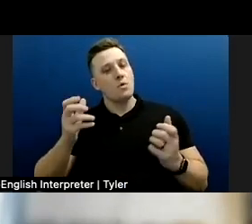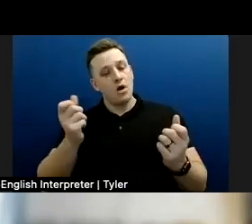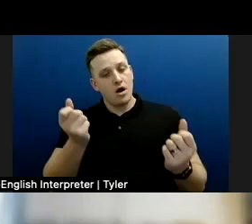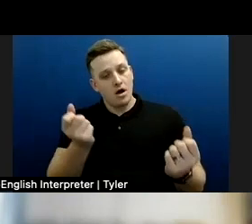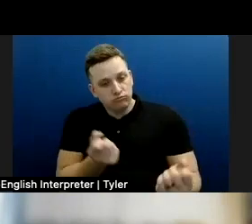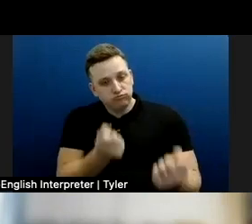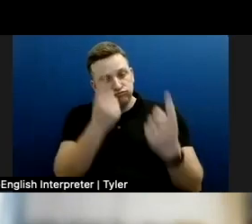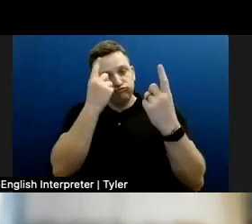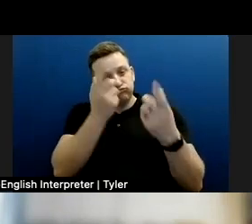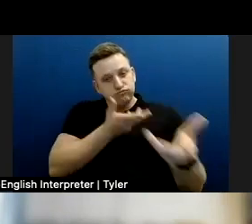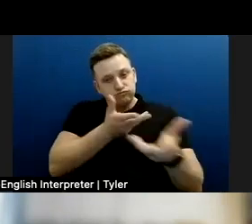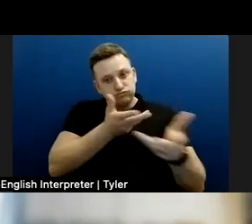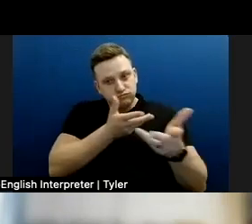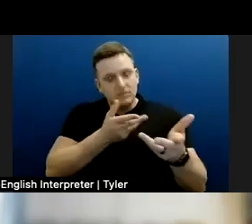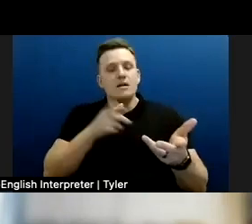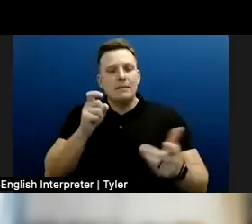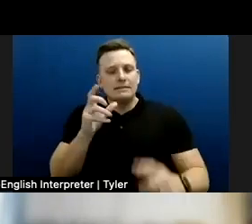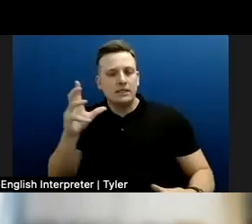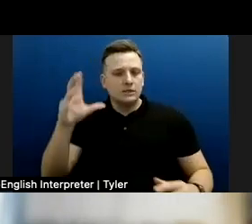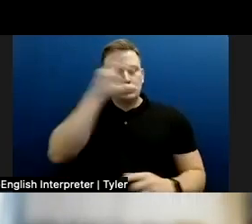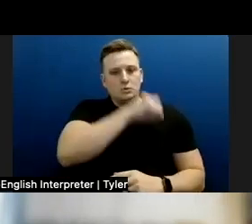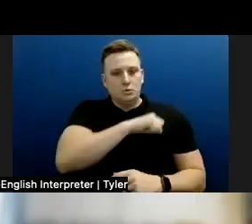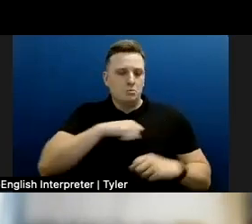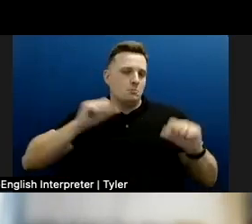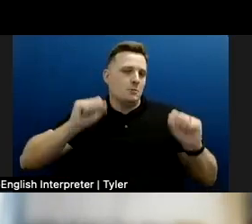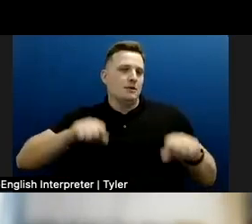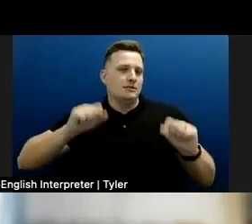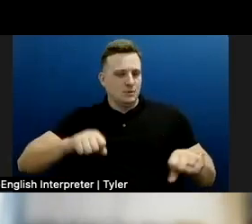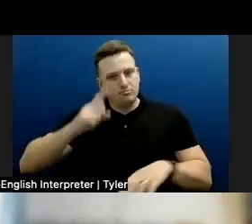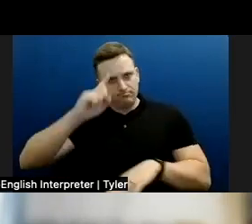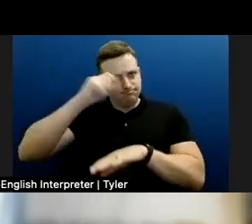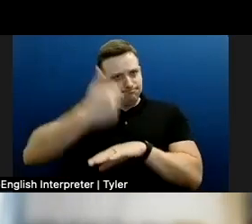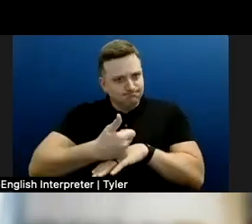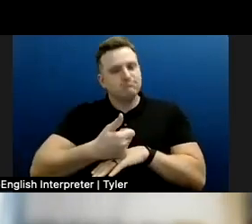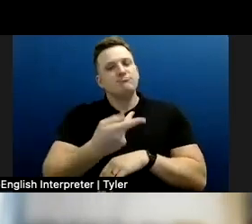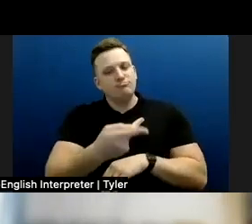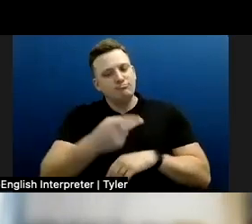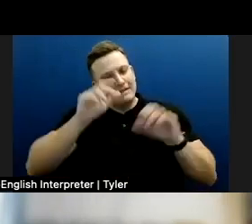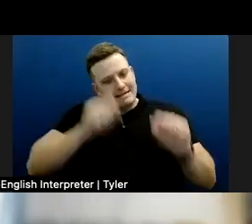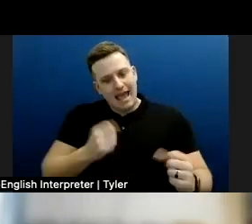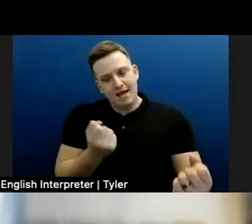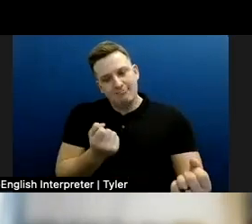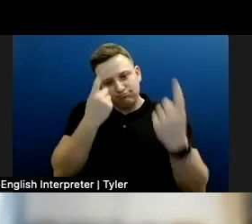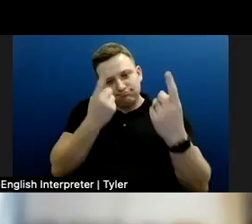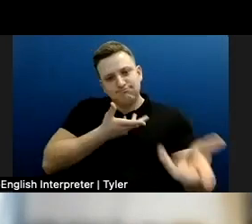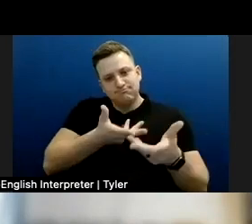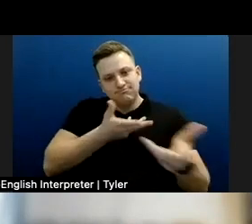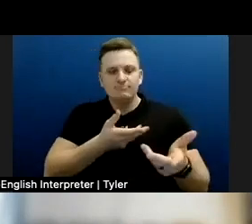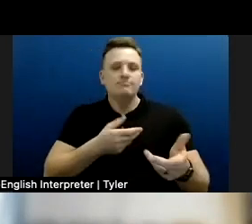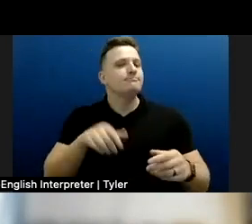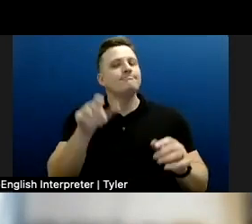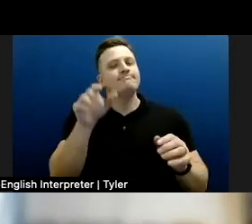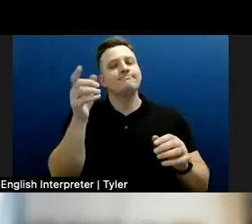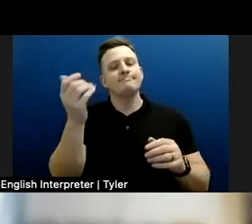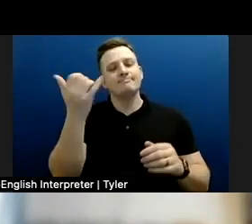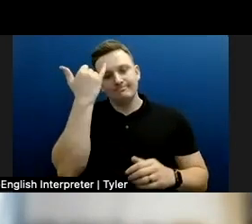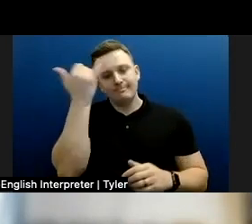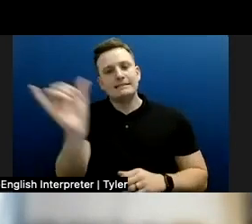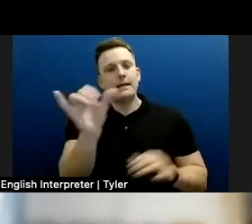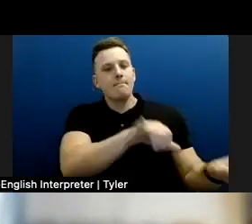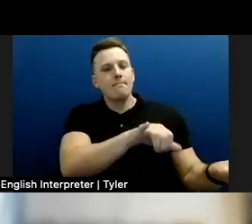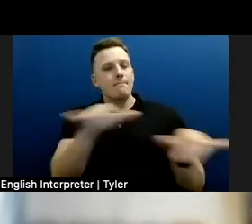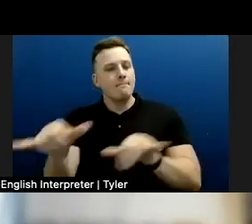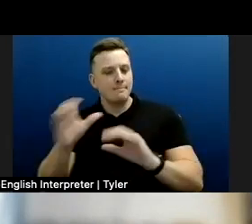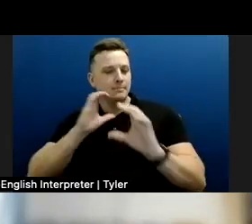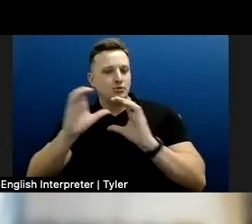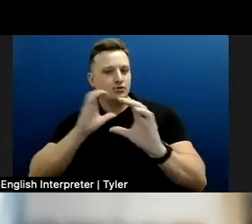to presuppose that it can happen. And I think that's the same with communication. If we see